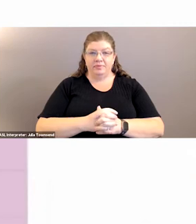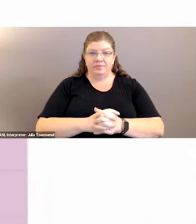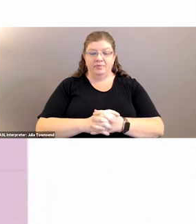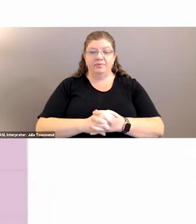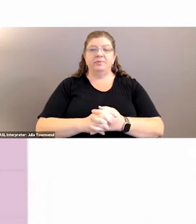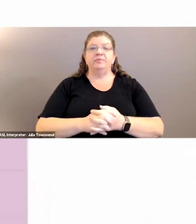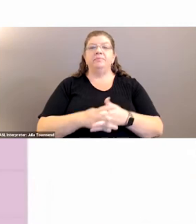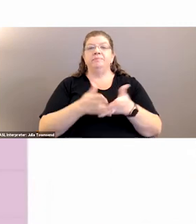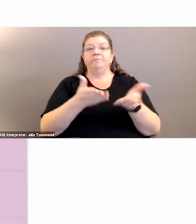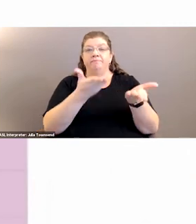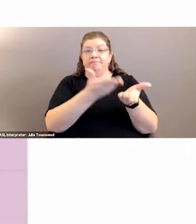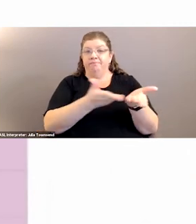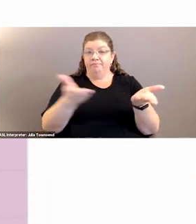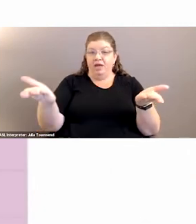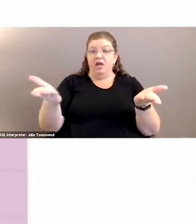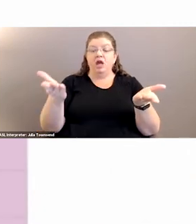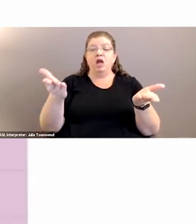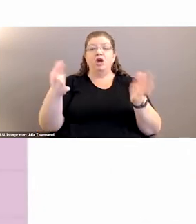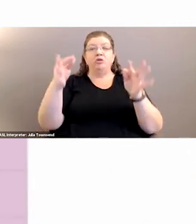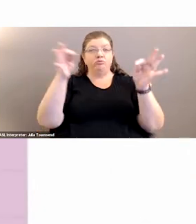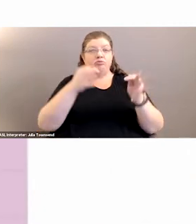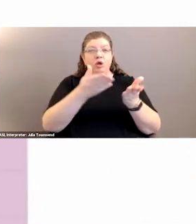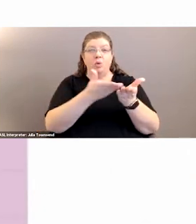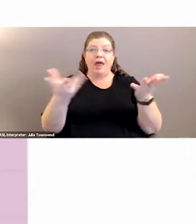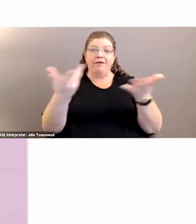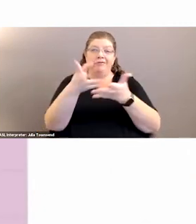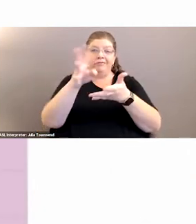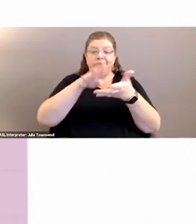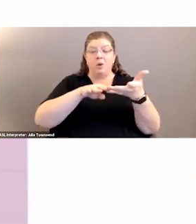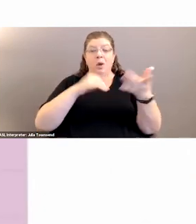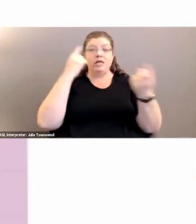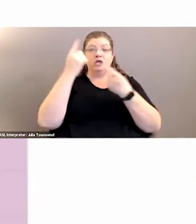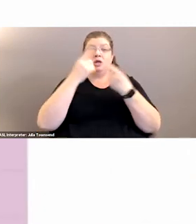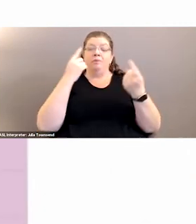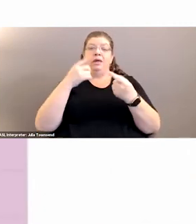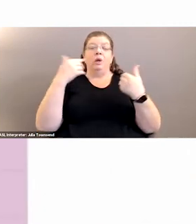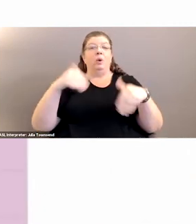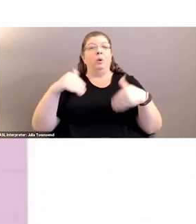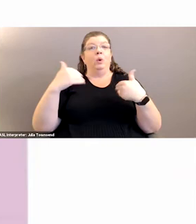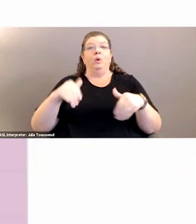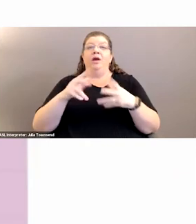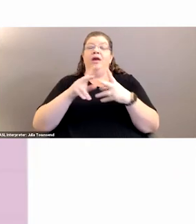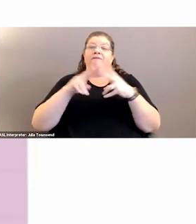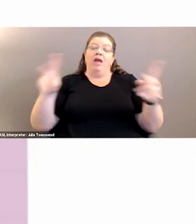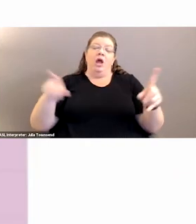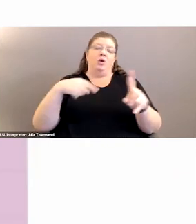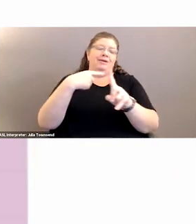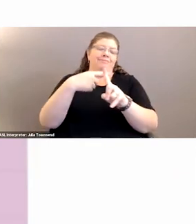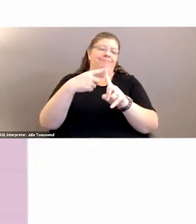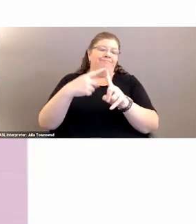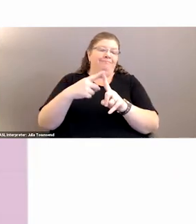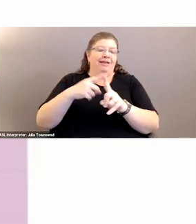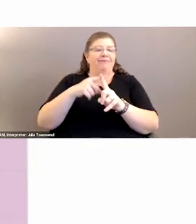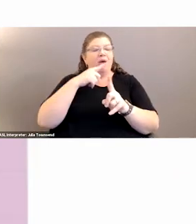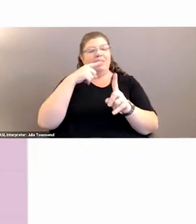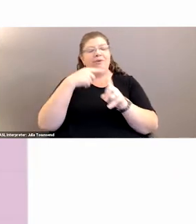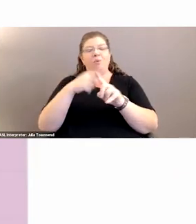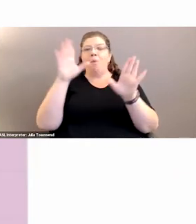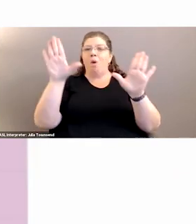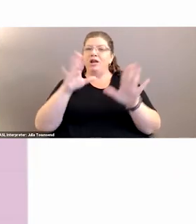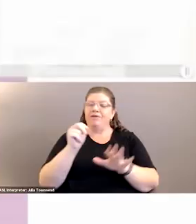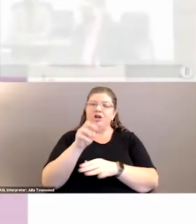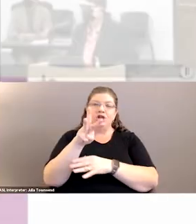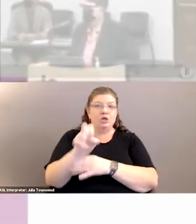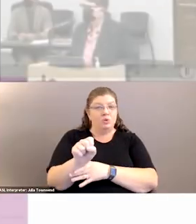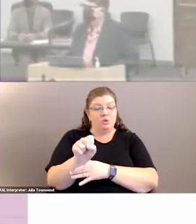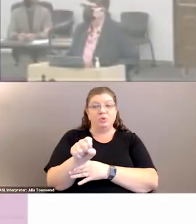so here we have um what i consider to be very encouraging news and that is that